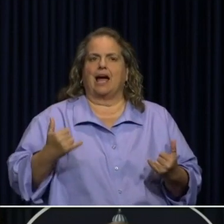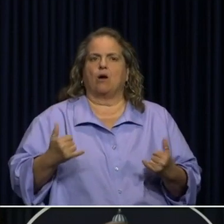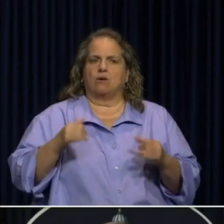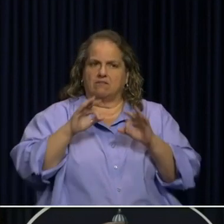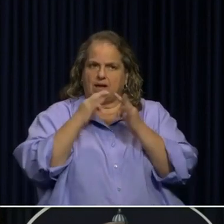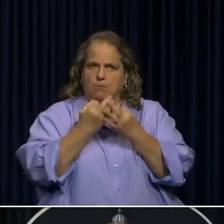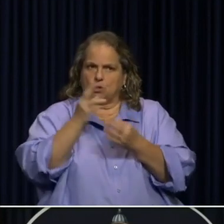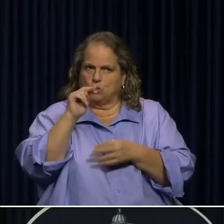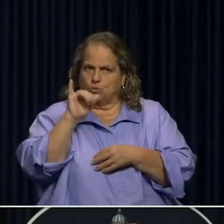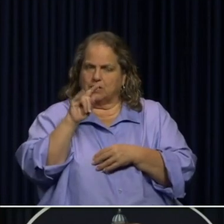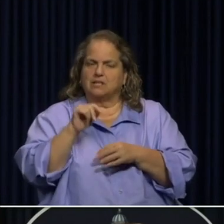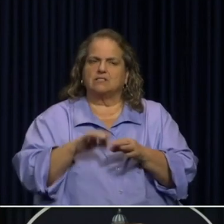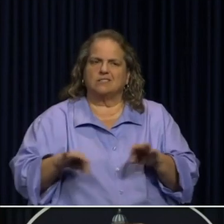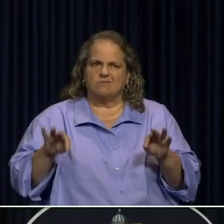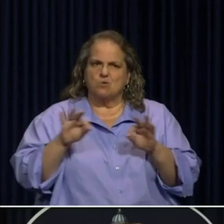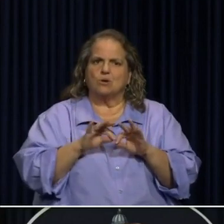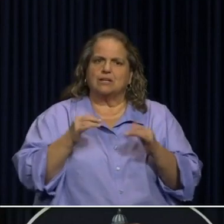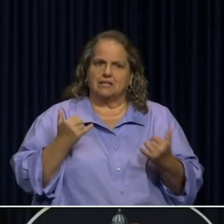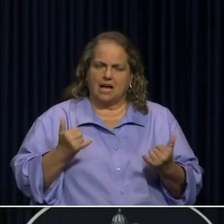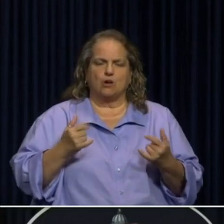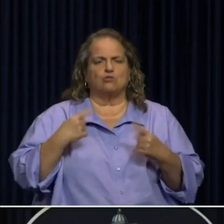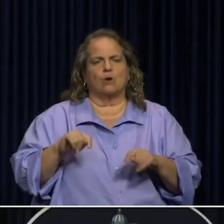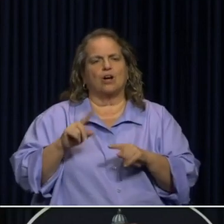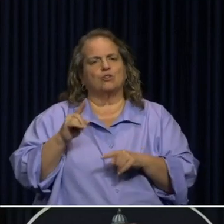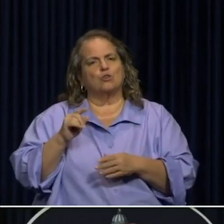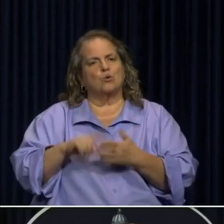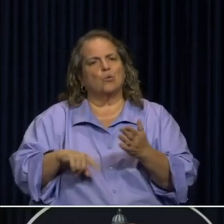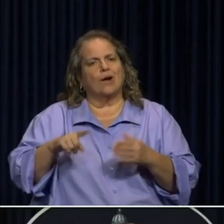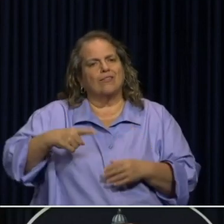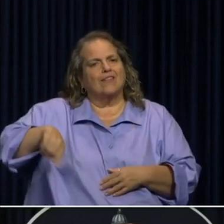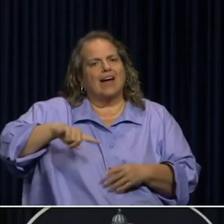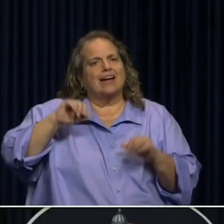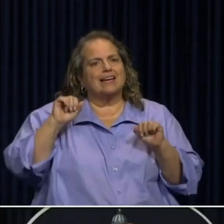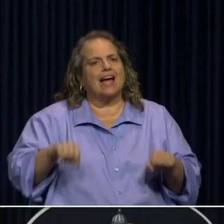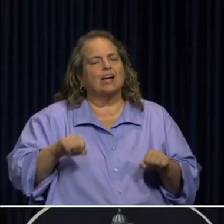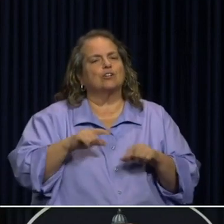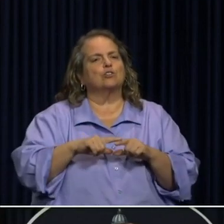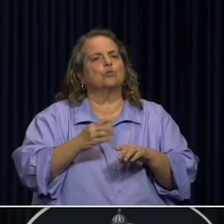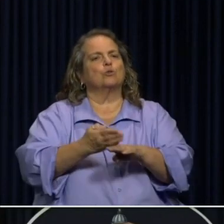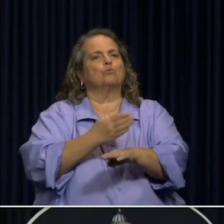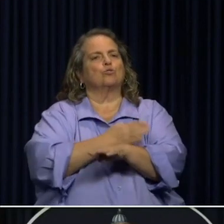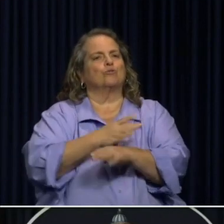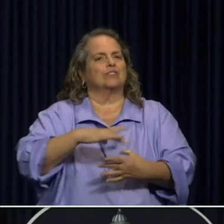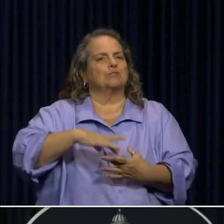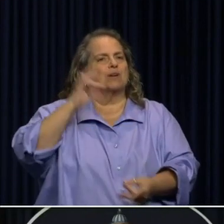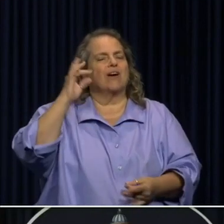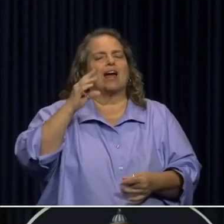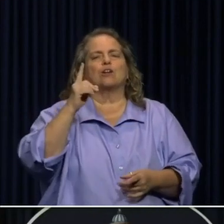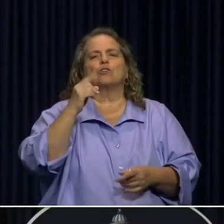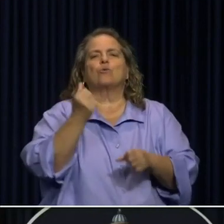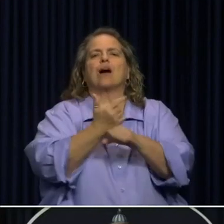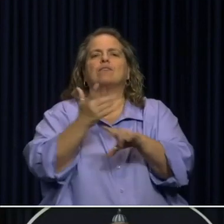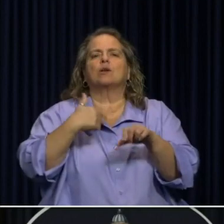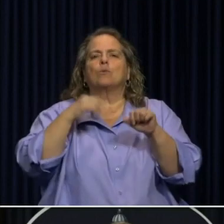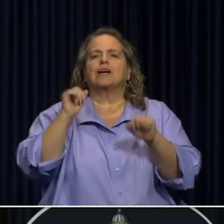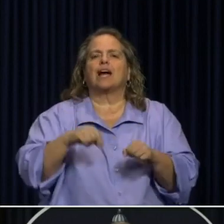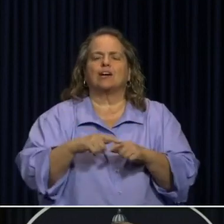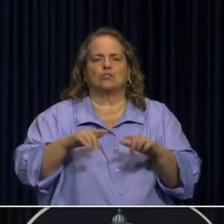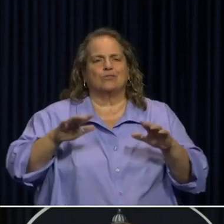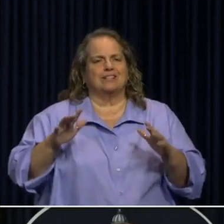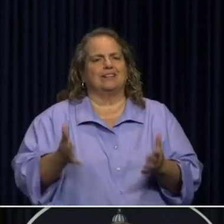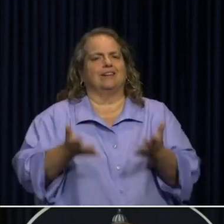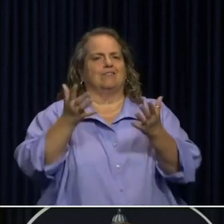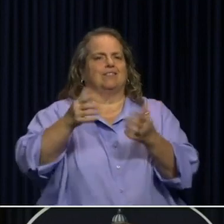more than ever, trying to do what they can to improve the spirits and to do everything that we can to lift each other